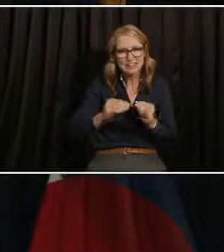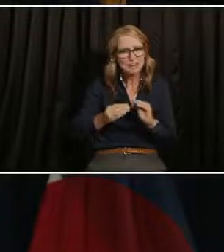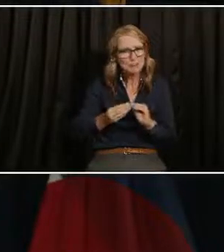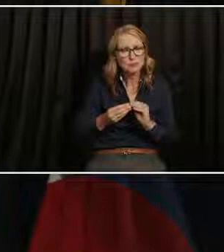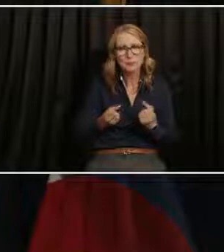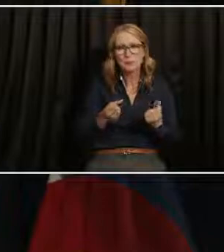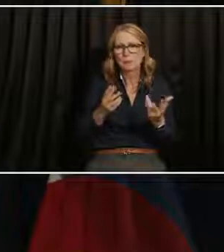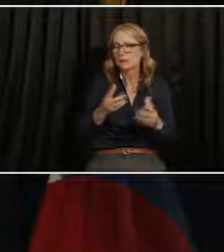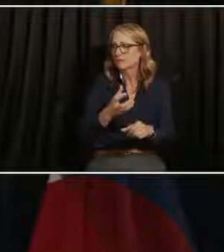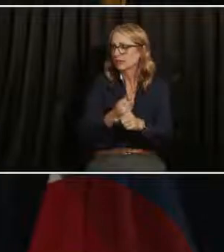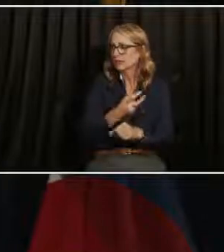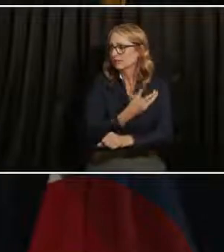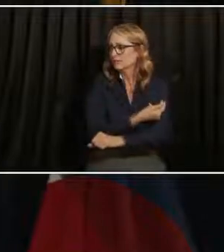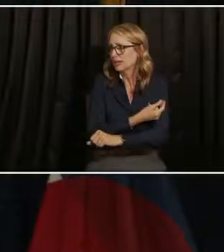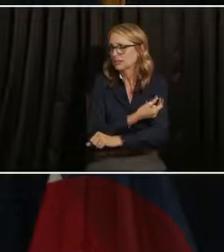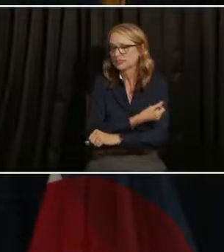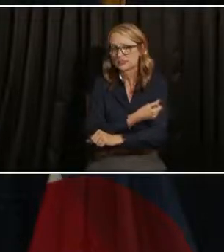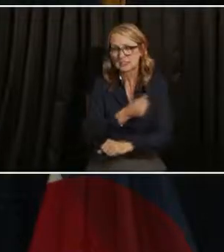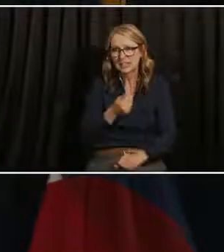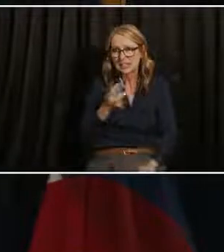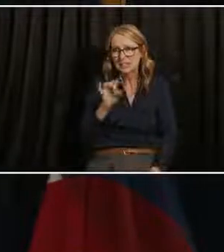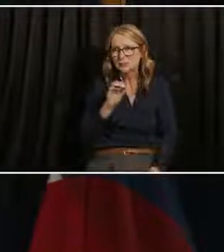right now, but 13% or so.